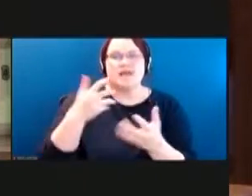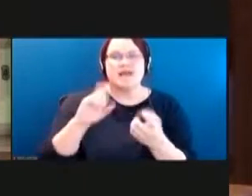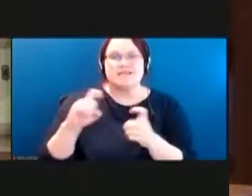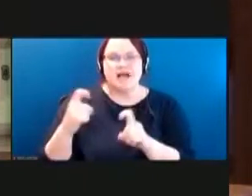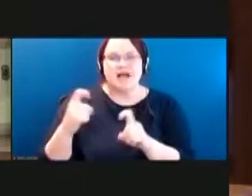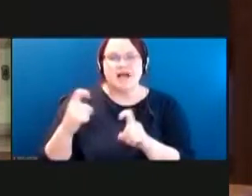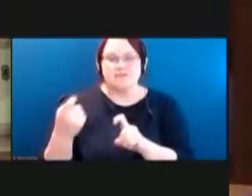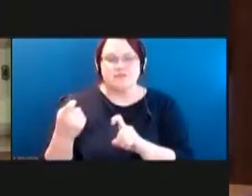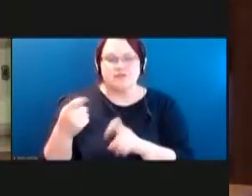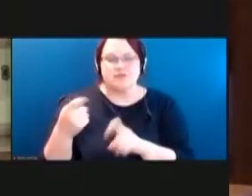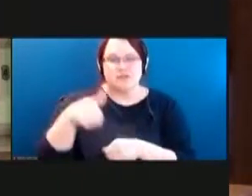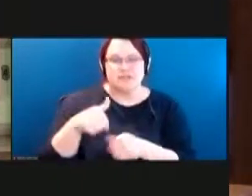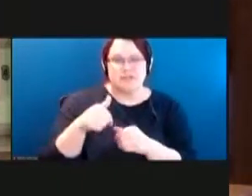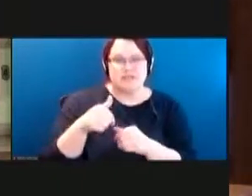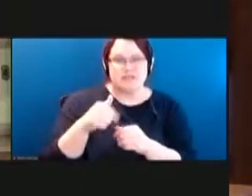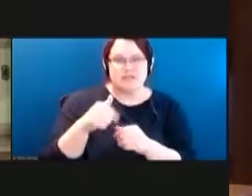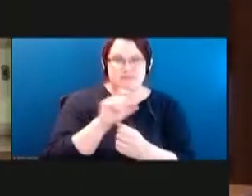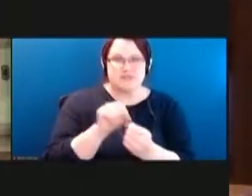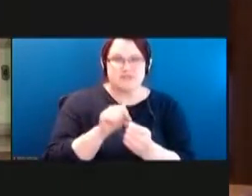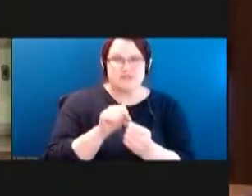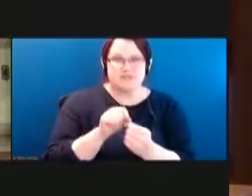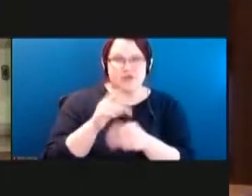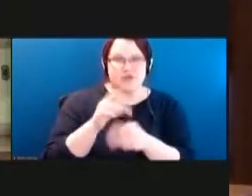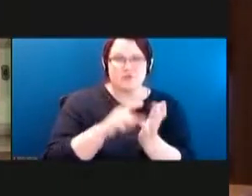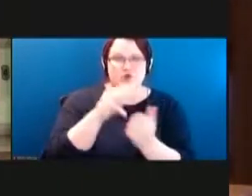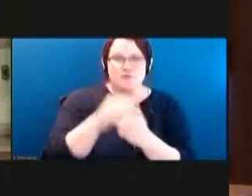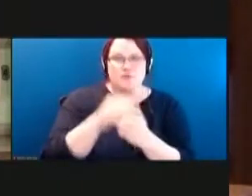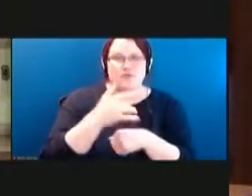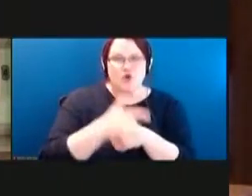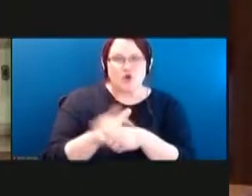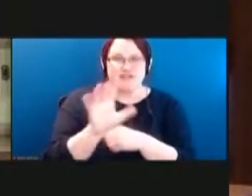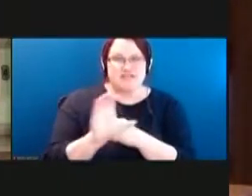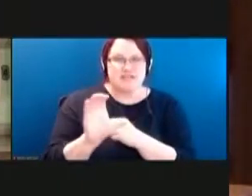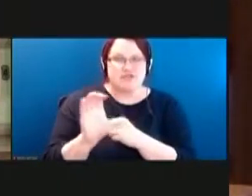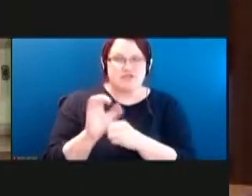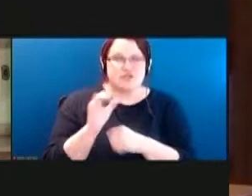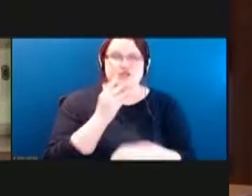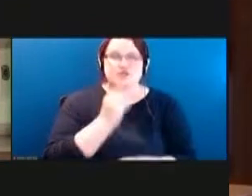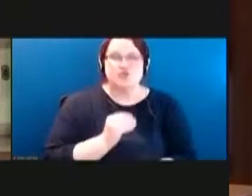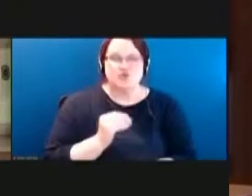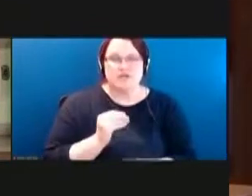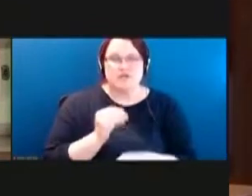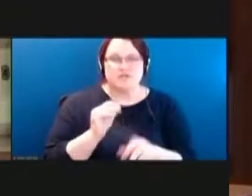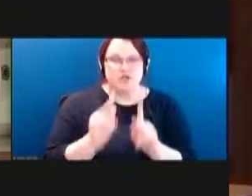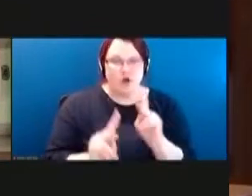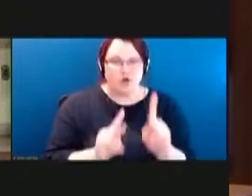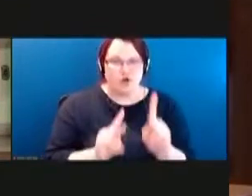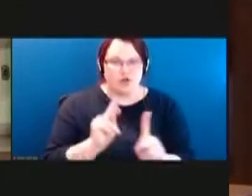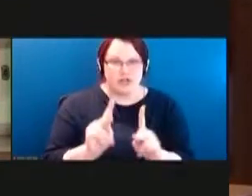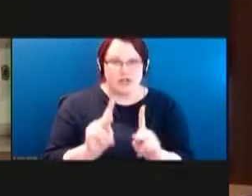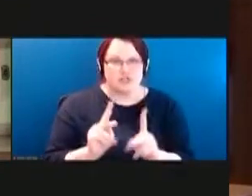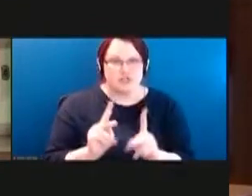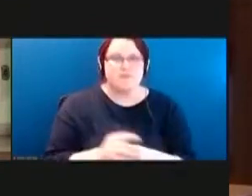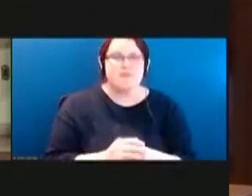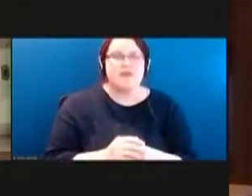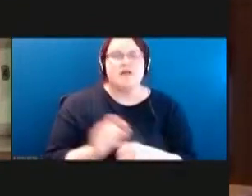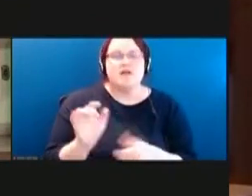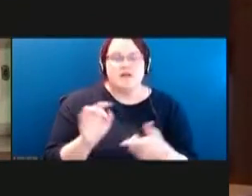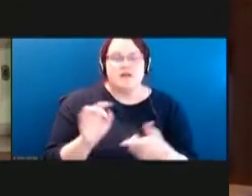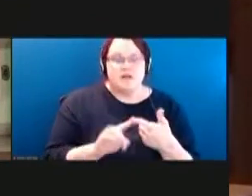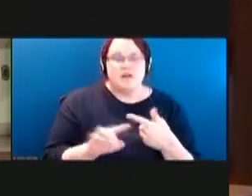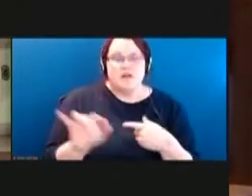progressive early 20th century Jewish congregation. The commission also felt that this property